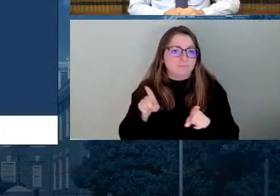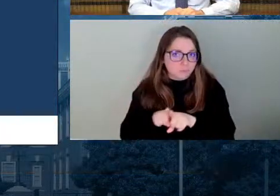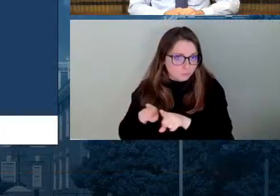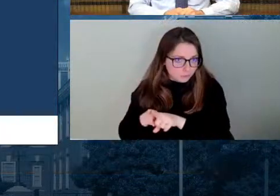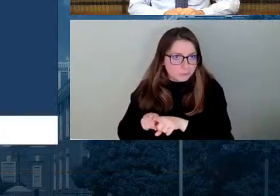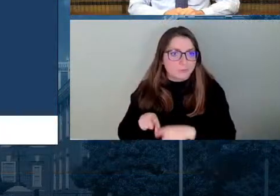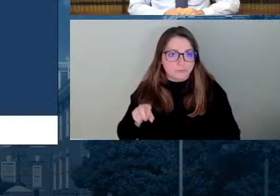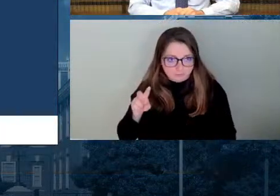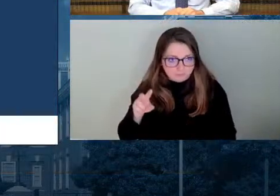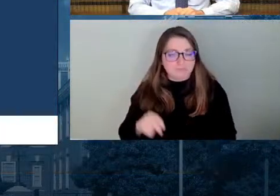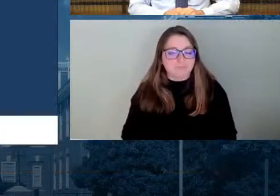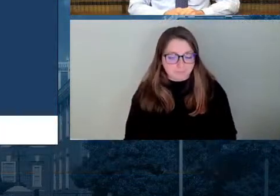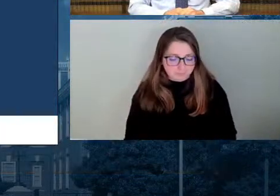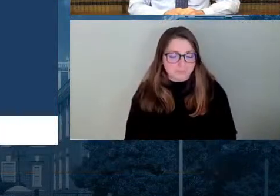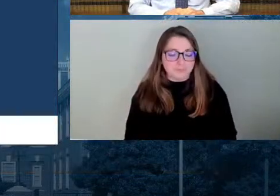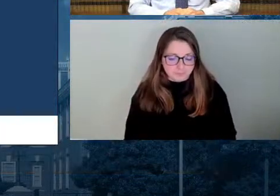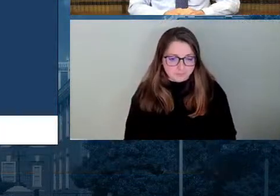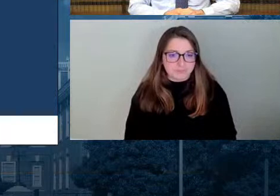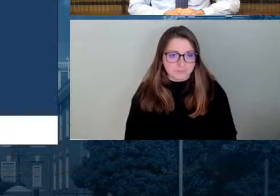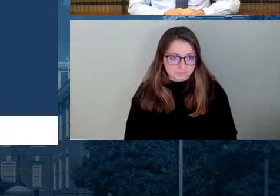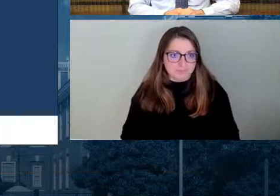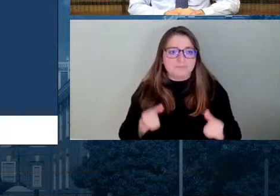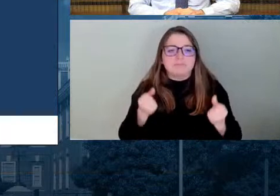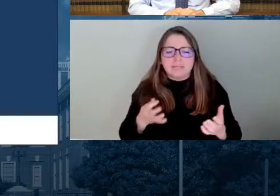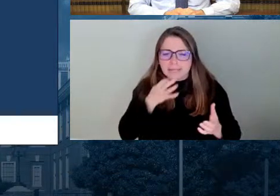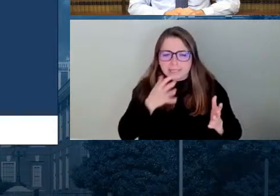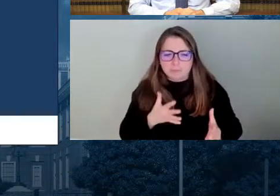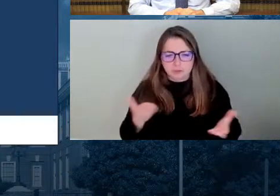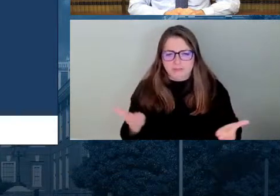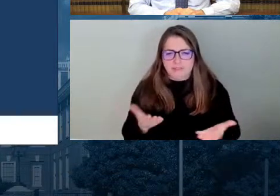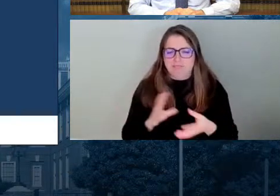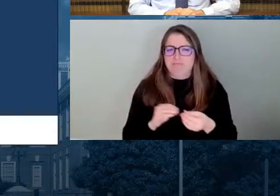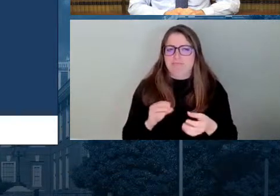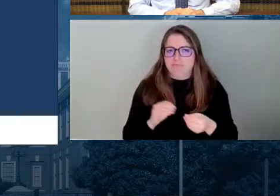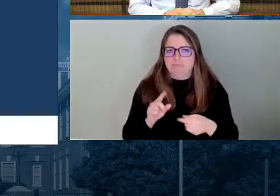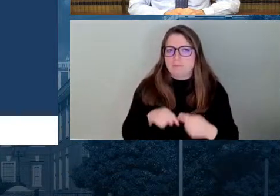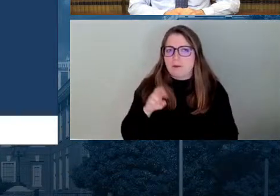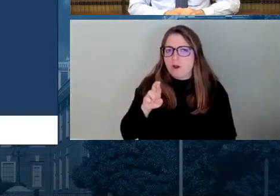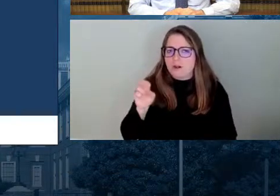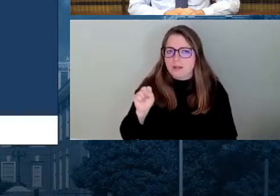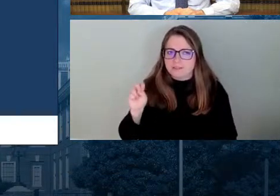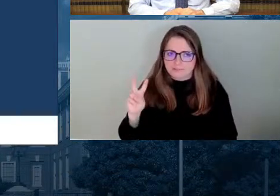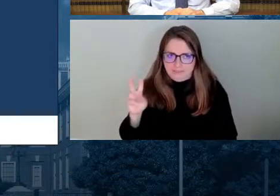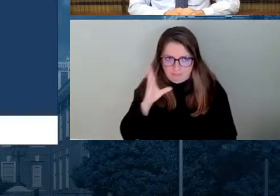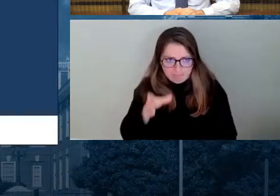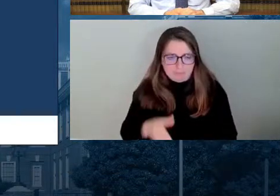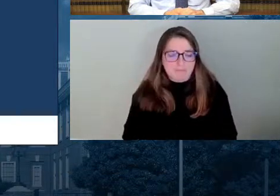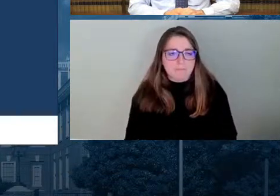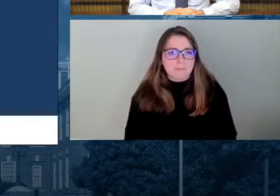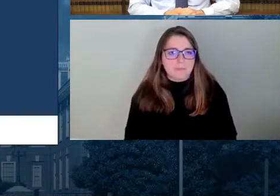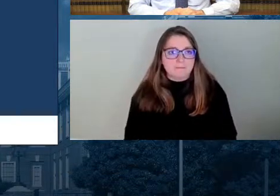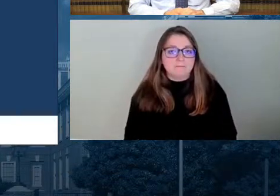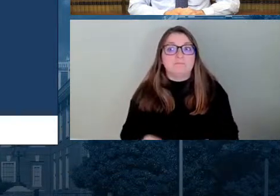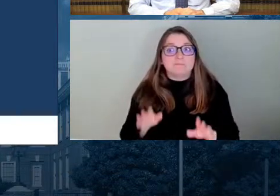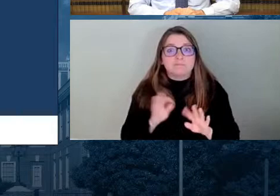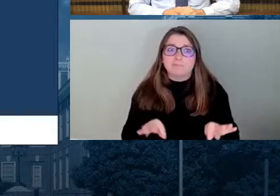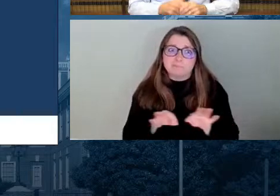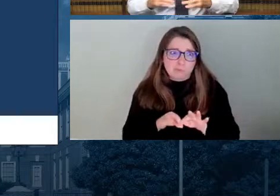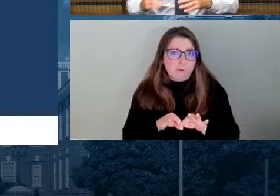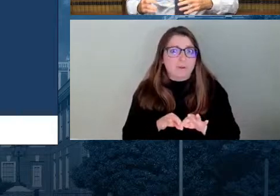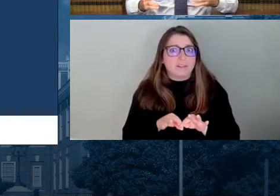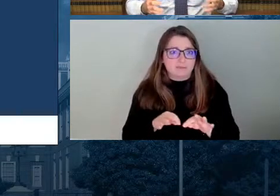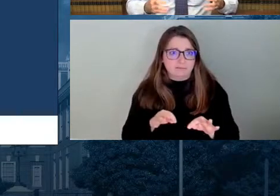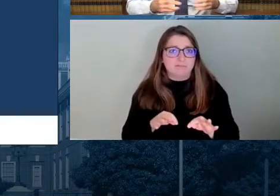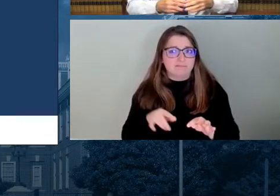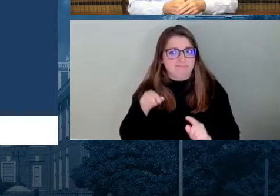which others, experts here, are going to talk more about that. It's a concern particularly for young children, and we'll show that